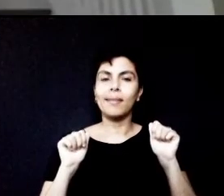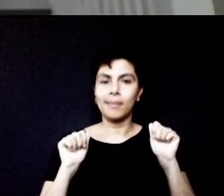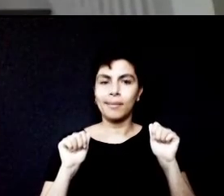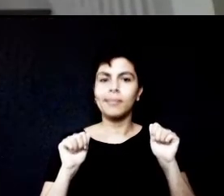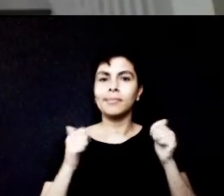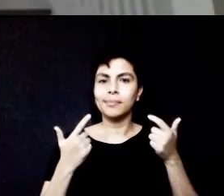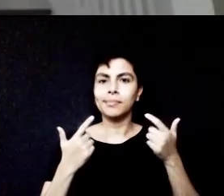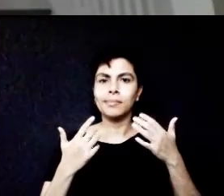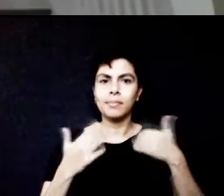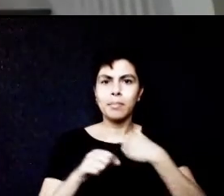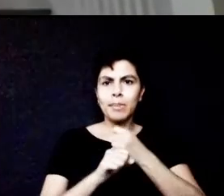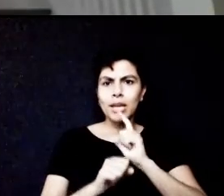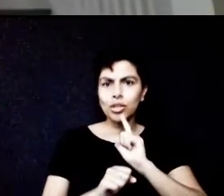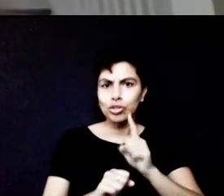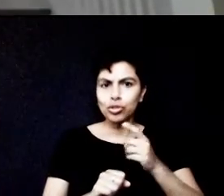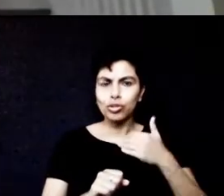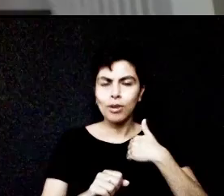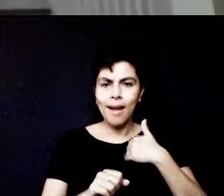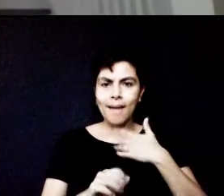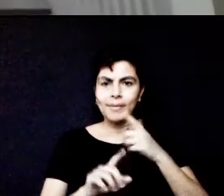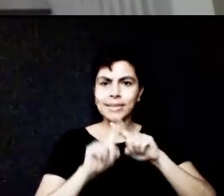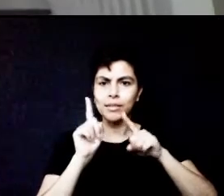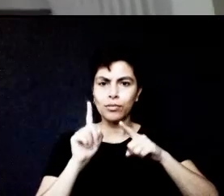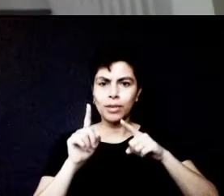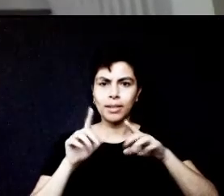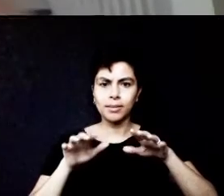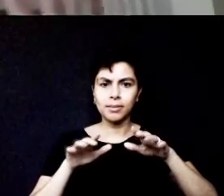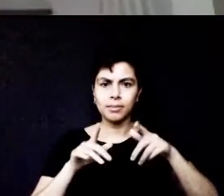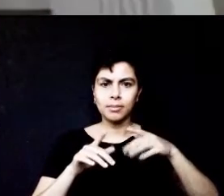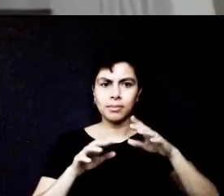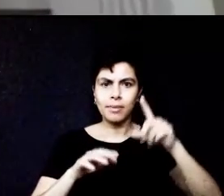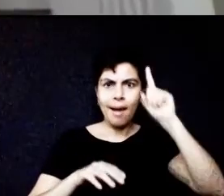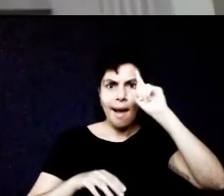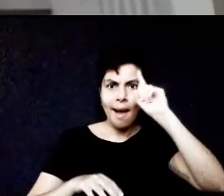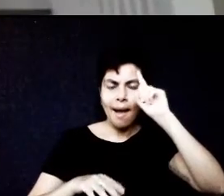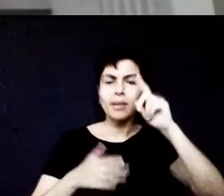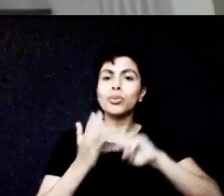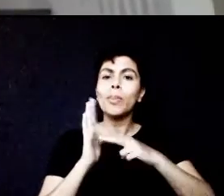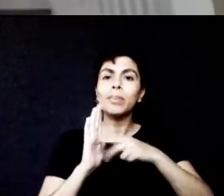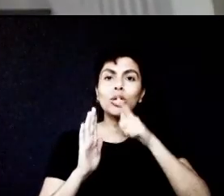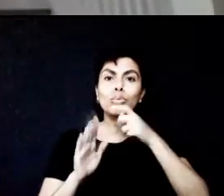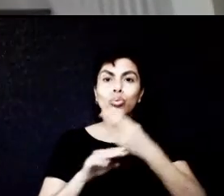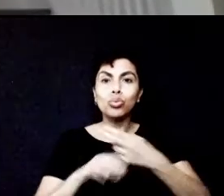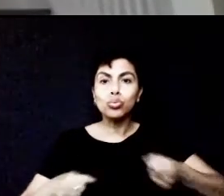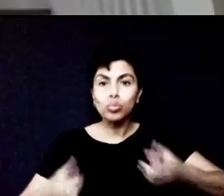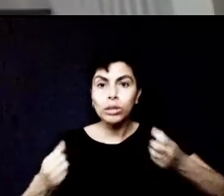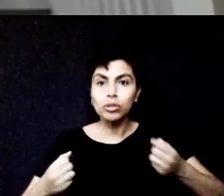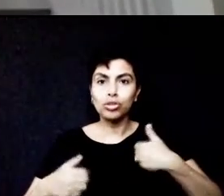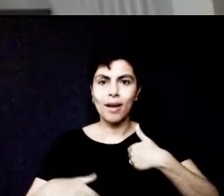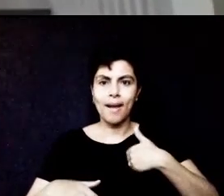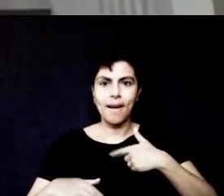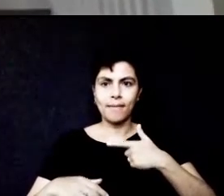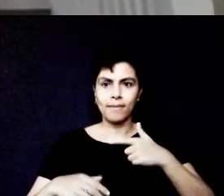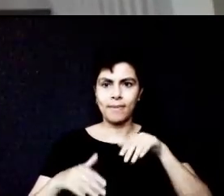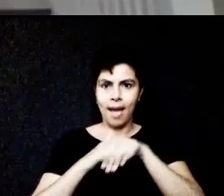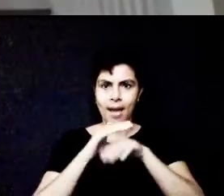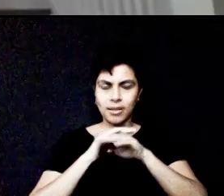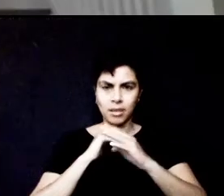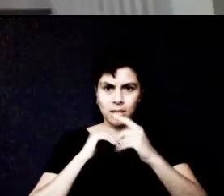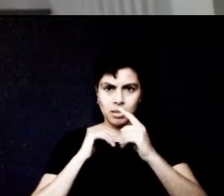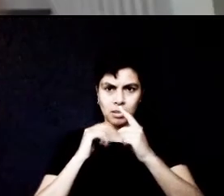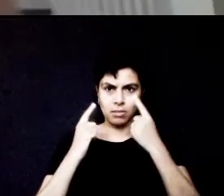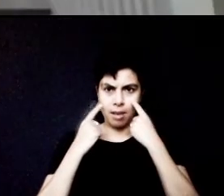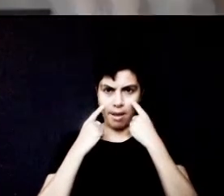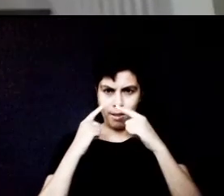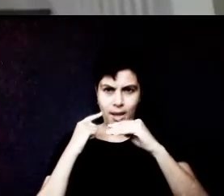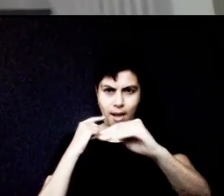of like add to like different heights, so it's not all happening on the ground, for kids who use wheelchairs, or if there are certain things that need to